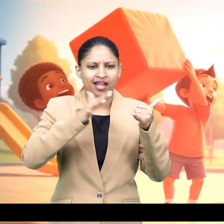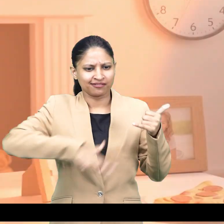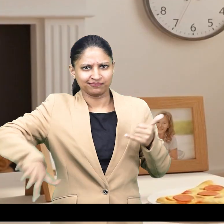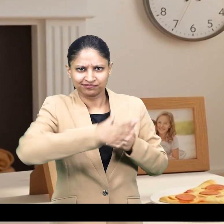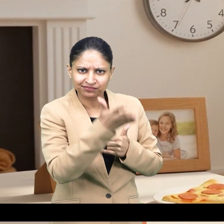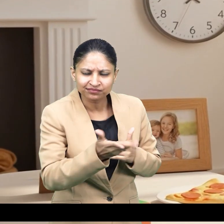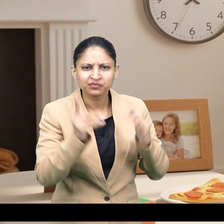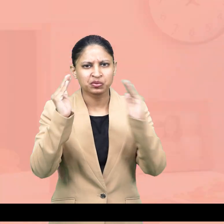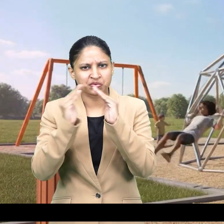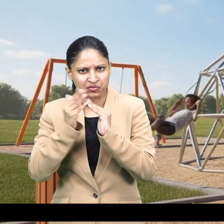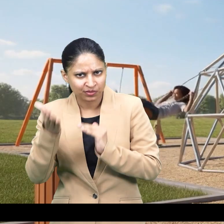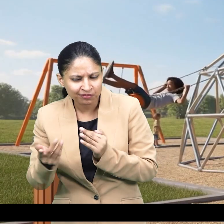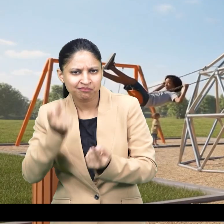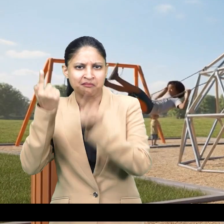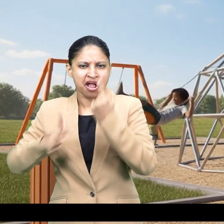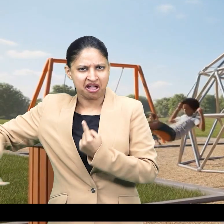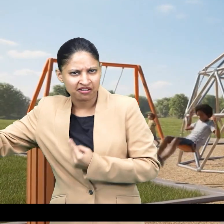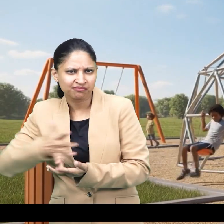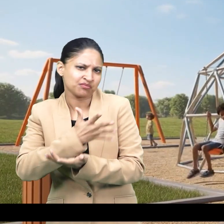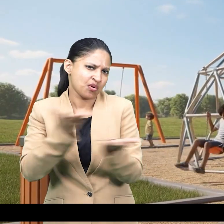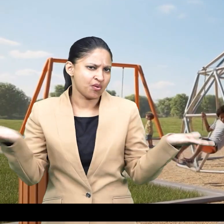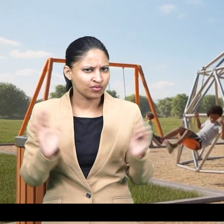playground, home and park.